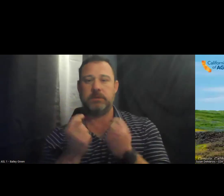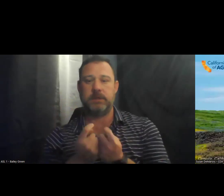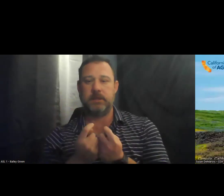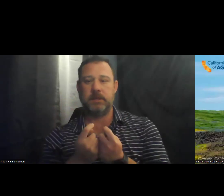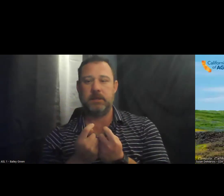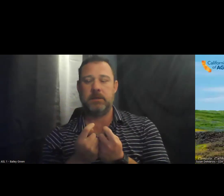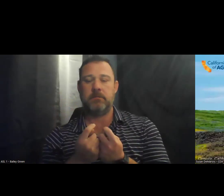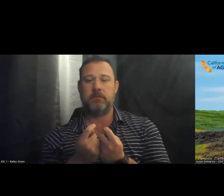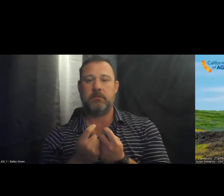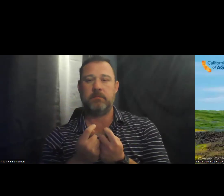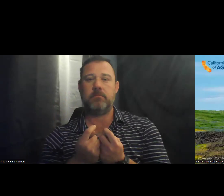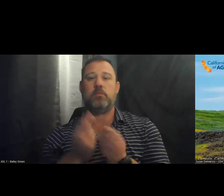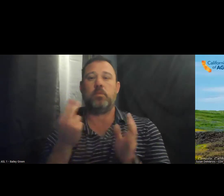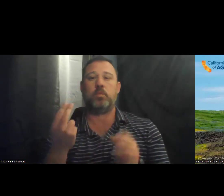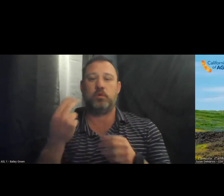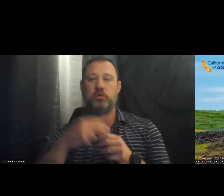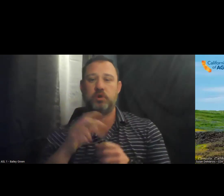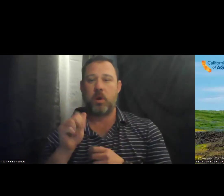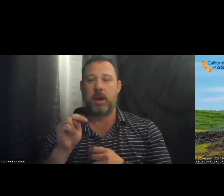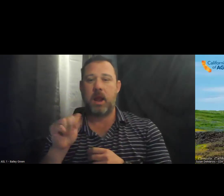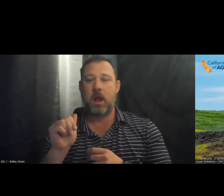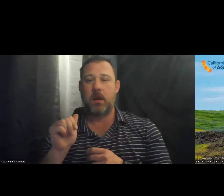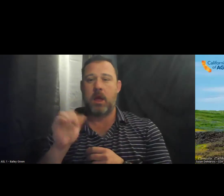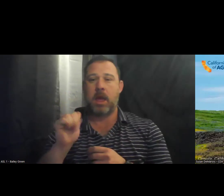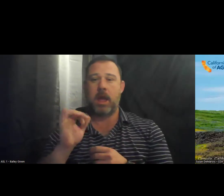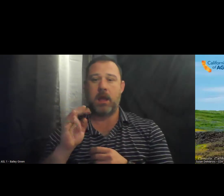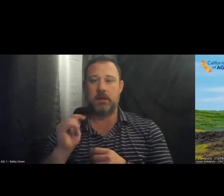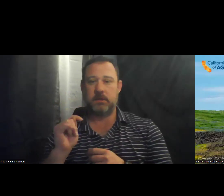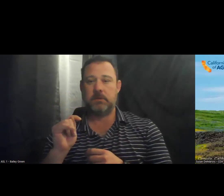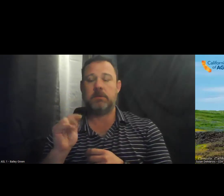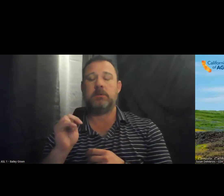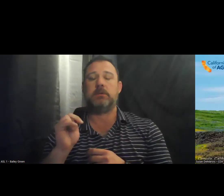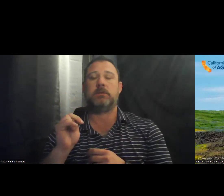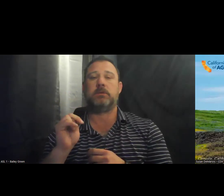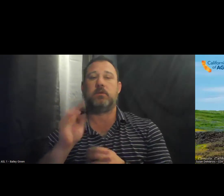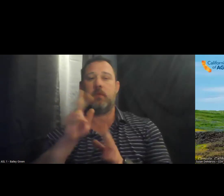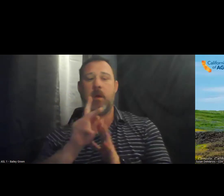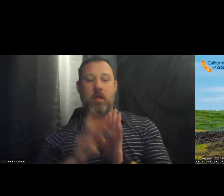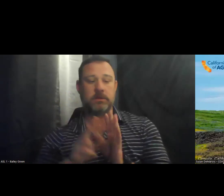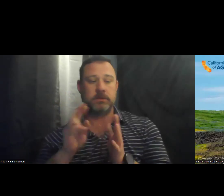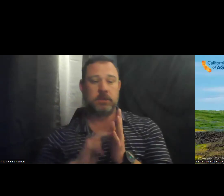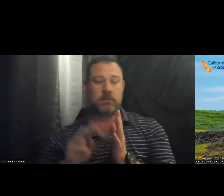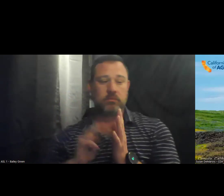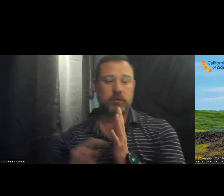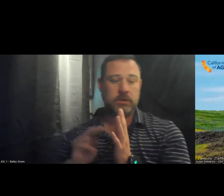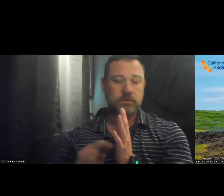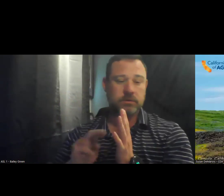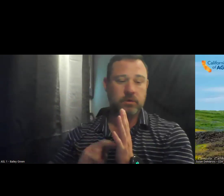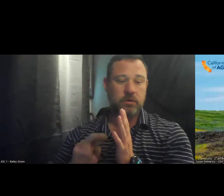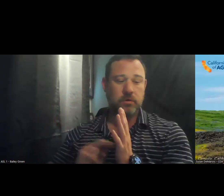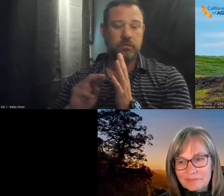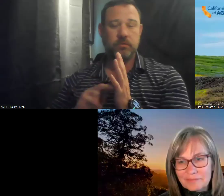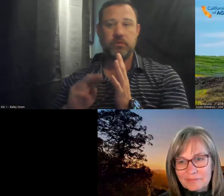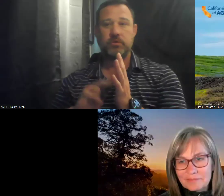We're joined today for the first time by Anna Acton, who is in our Division of Policy, Research, and Equity. Anna is